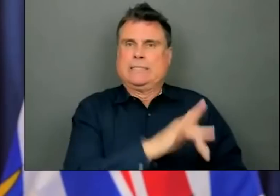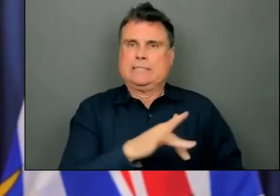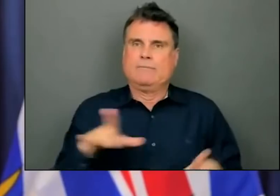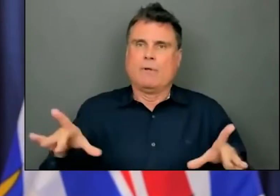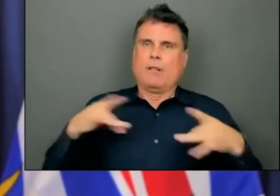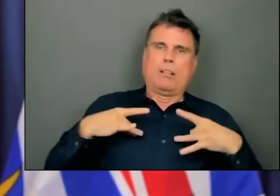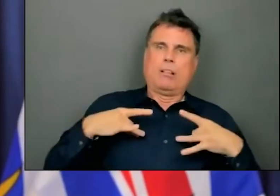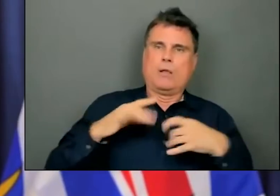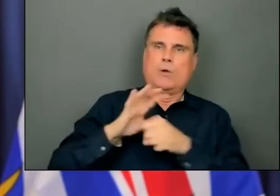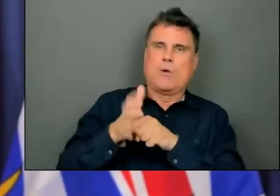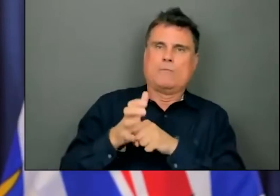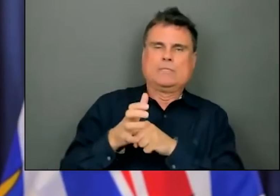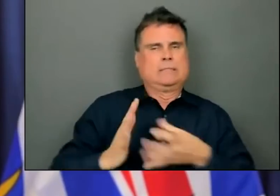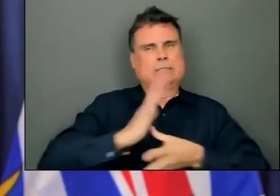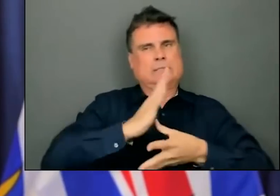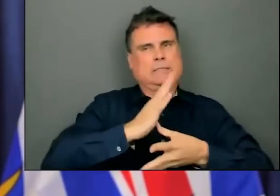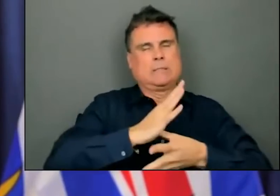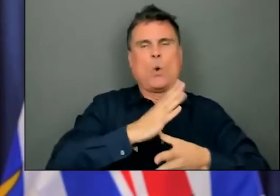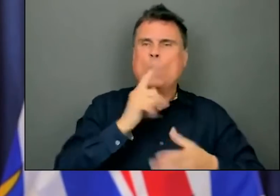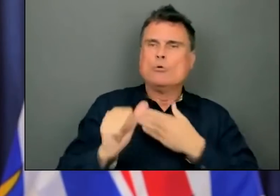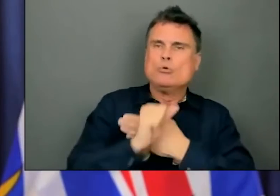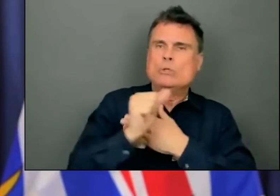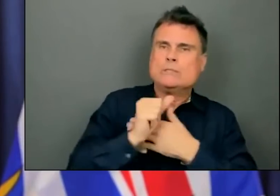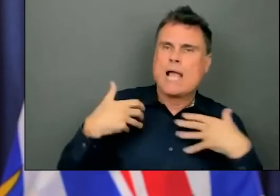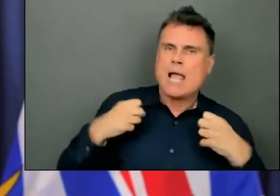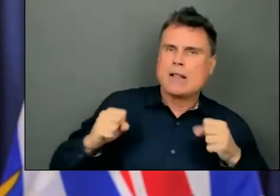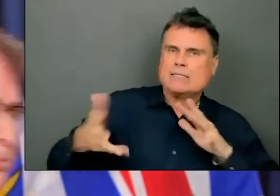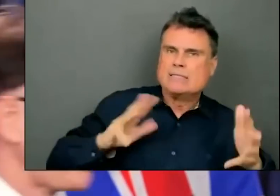all the tests will be provided free of charge to